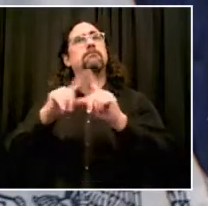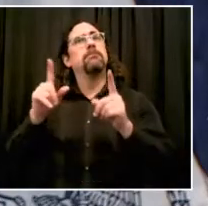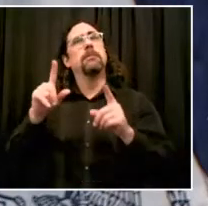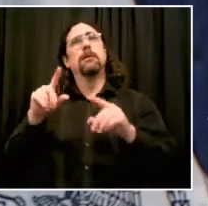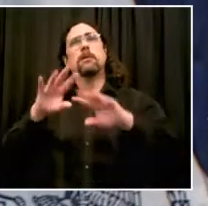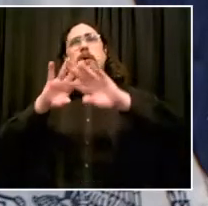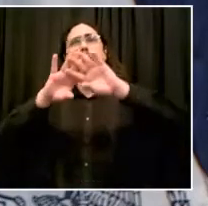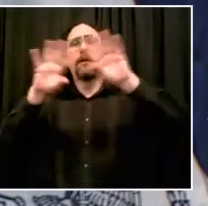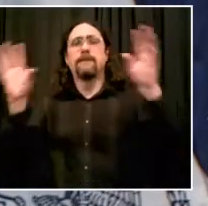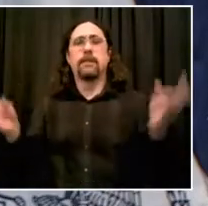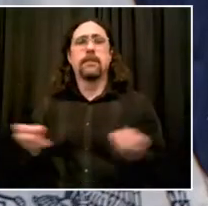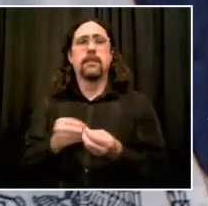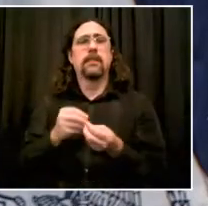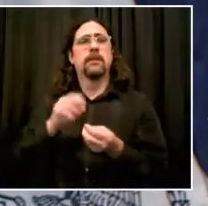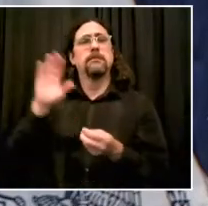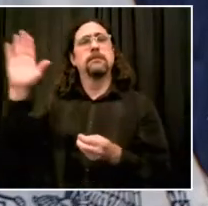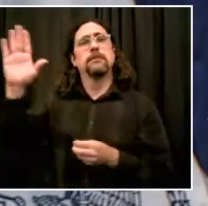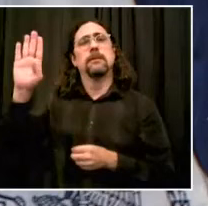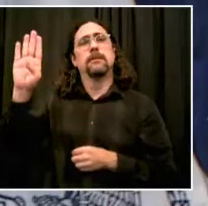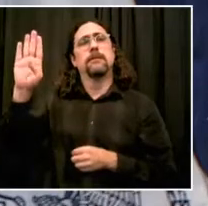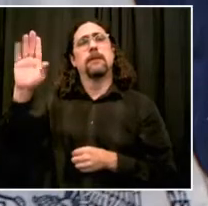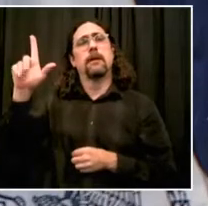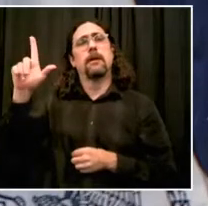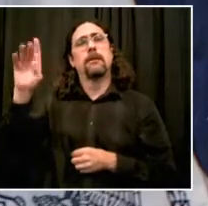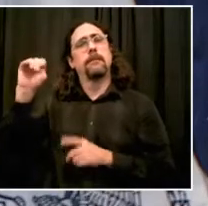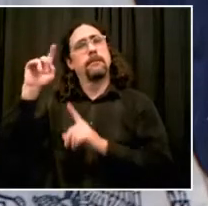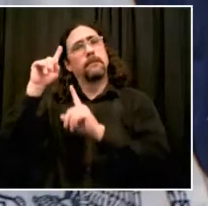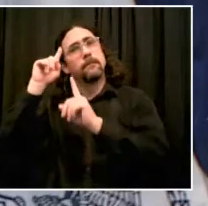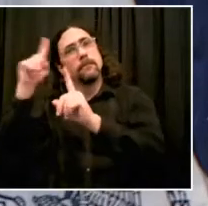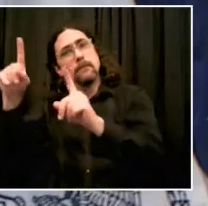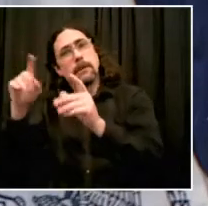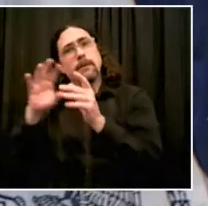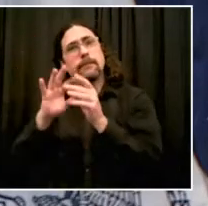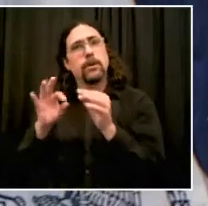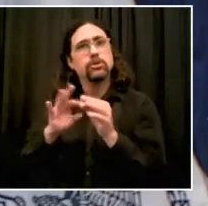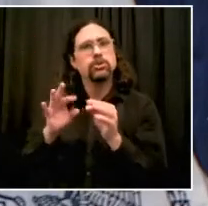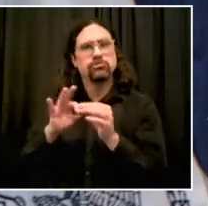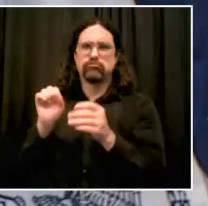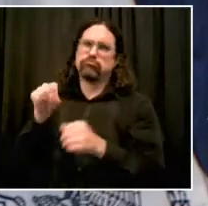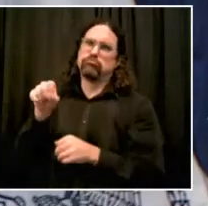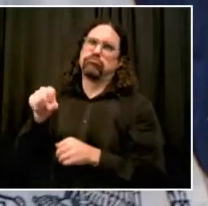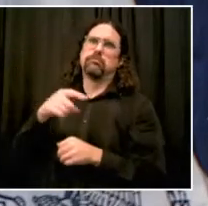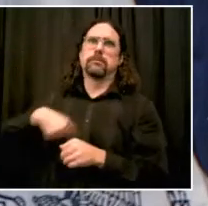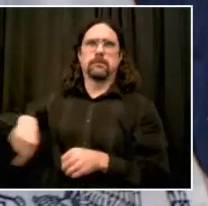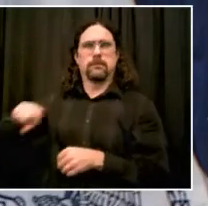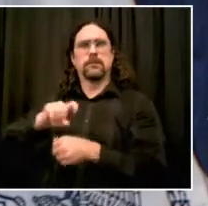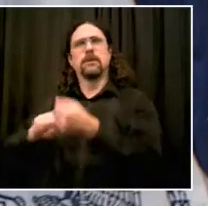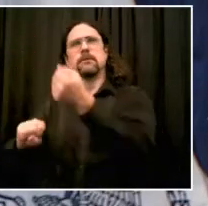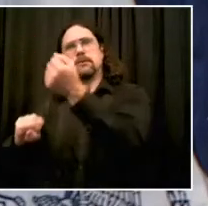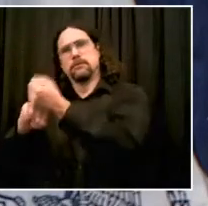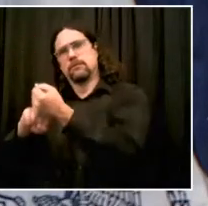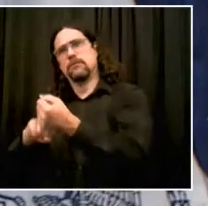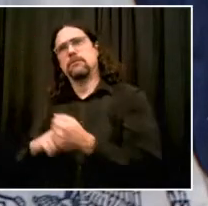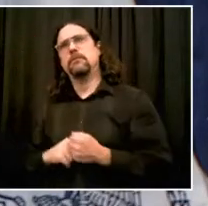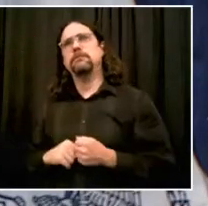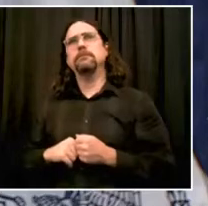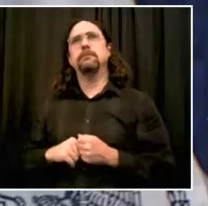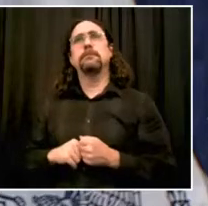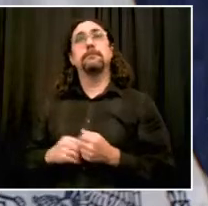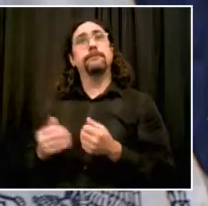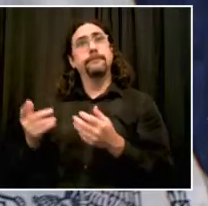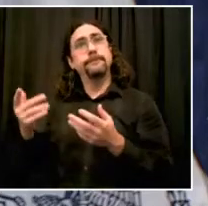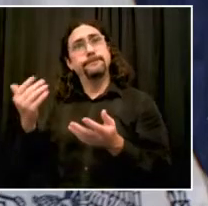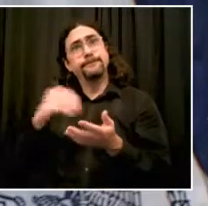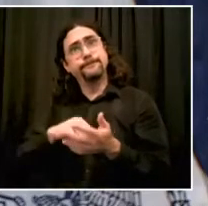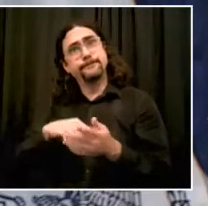different matter than what each and every member or chapter of the organization feels. I couldn't quote that to you. So I'm talking about the big concept